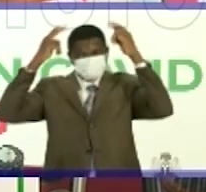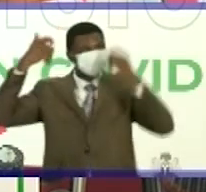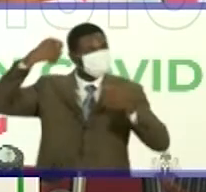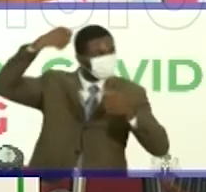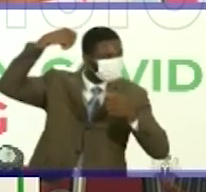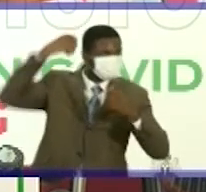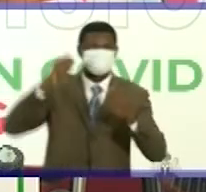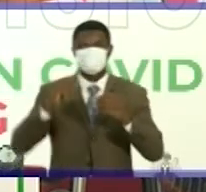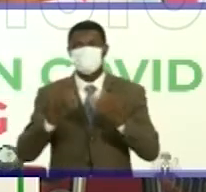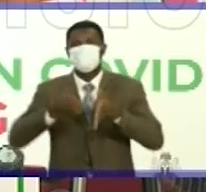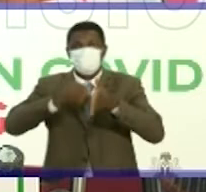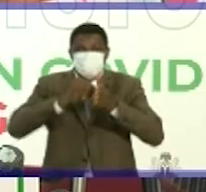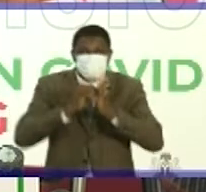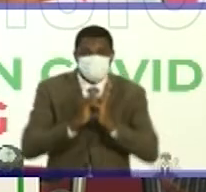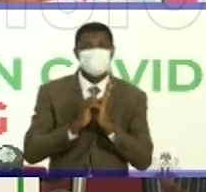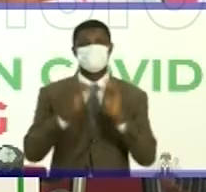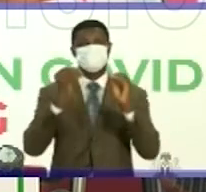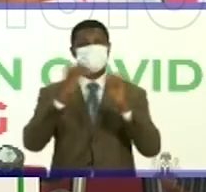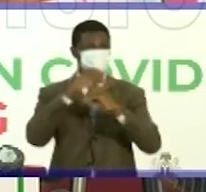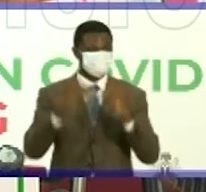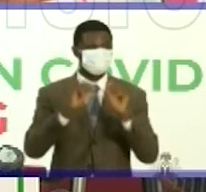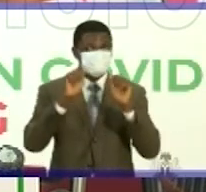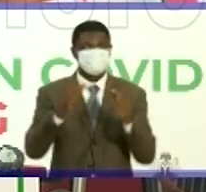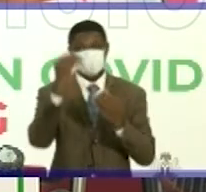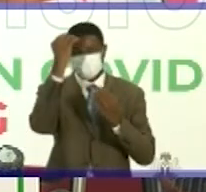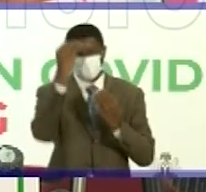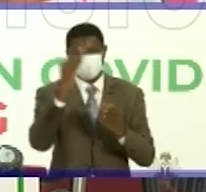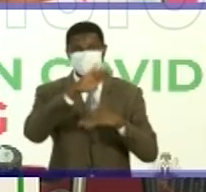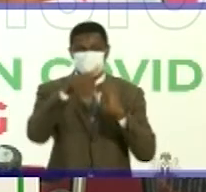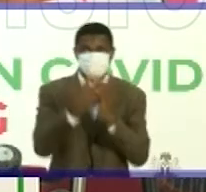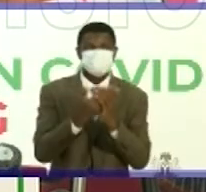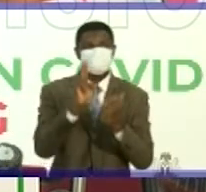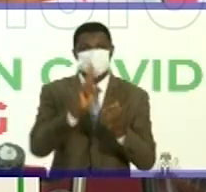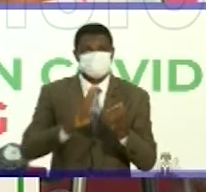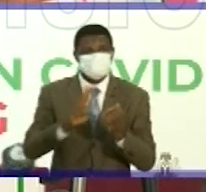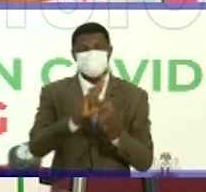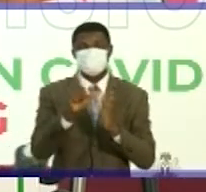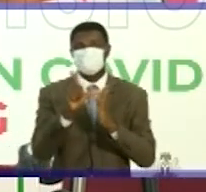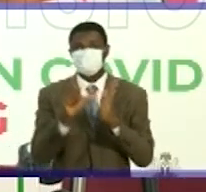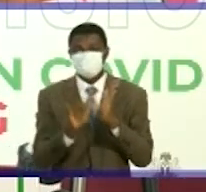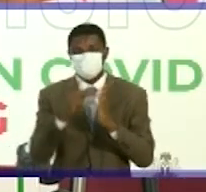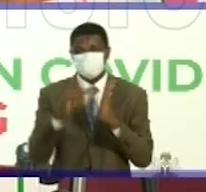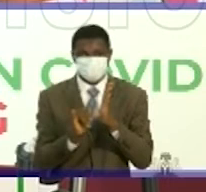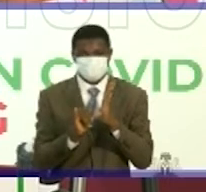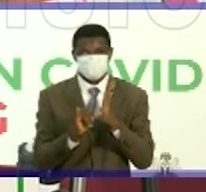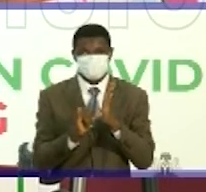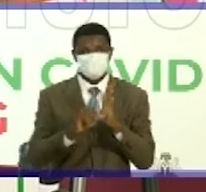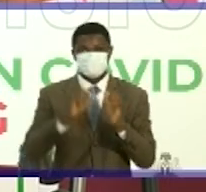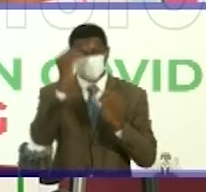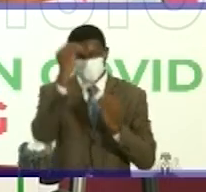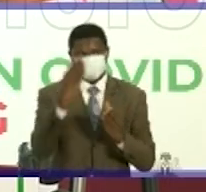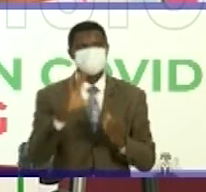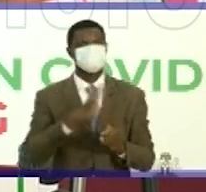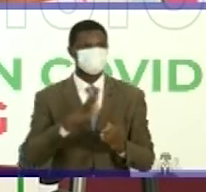or workstations and can clearly adhere to non-pharmaceutical interventions. We're particularly concerned